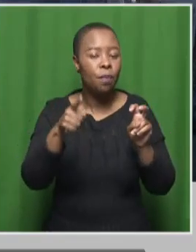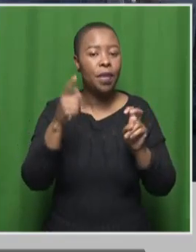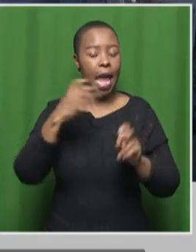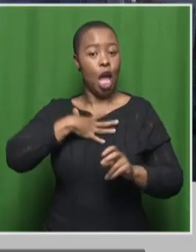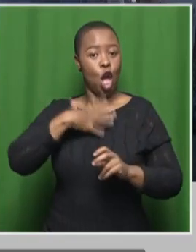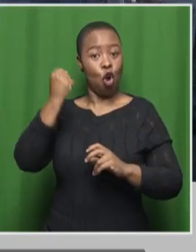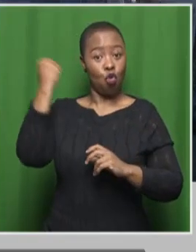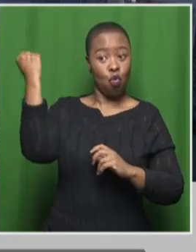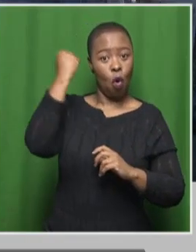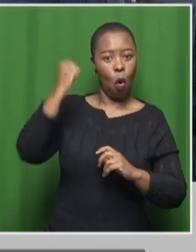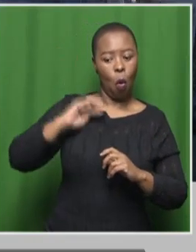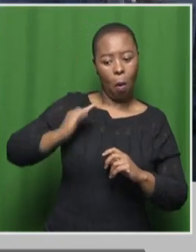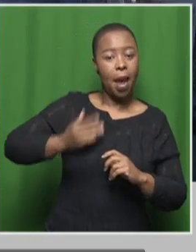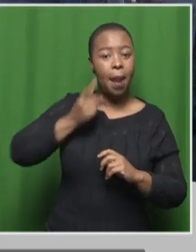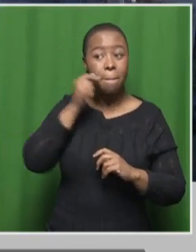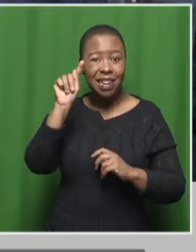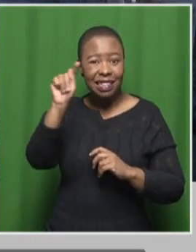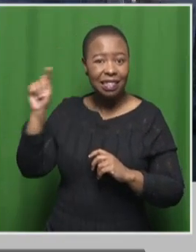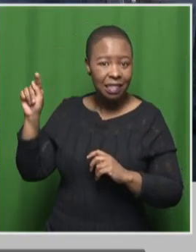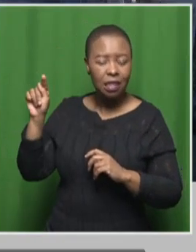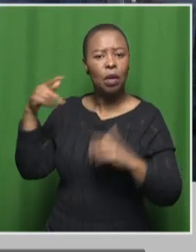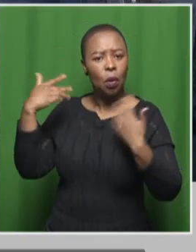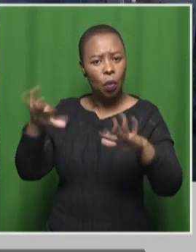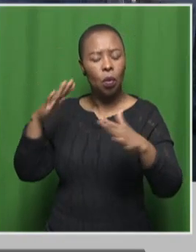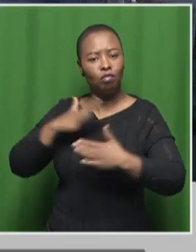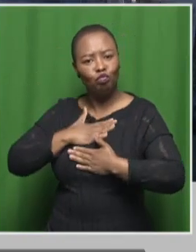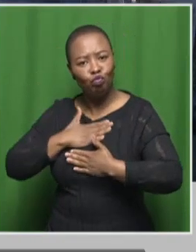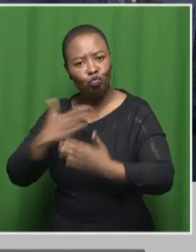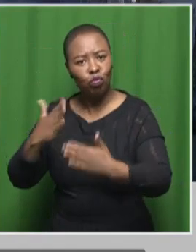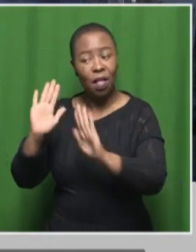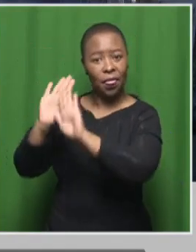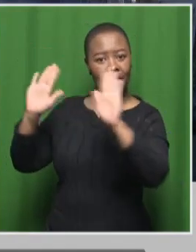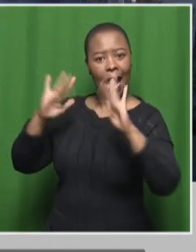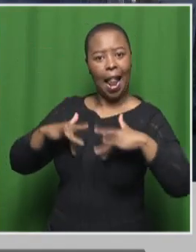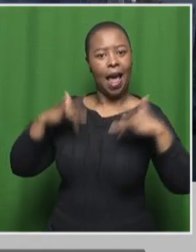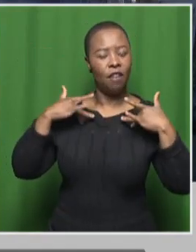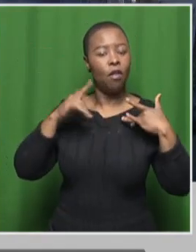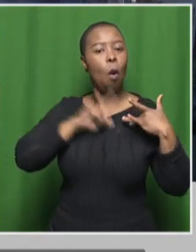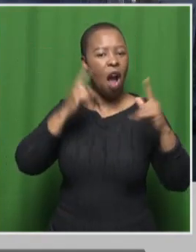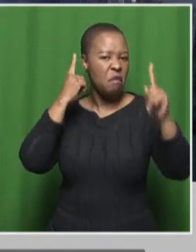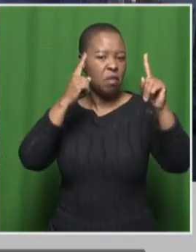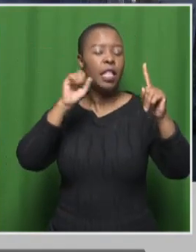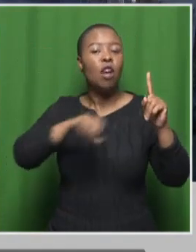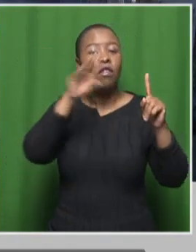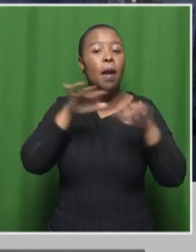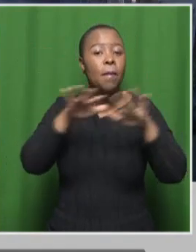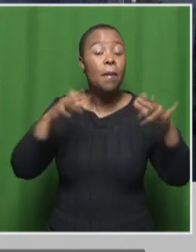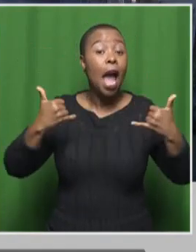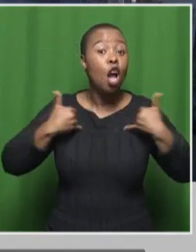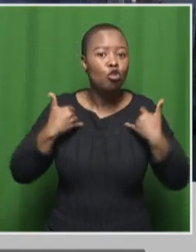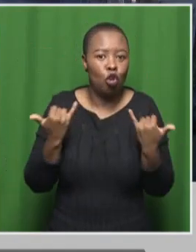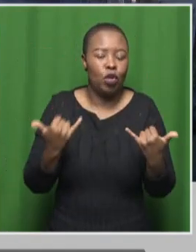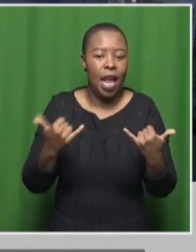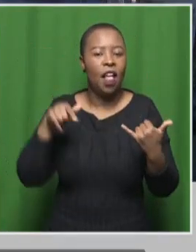and heroines that paid a hefty cost for the freedom that South Africans enjoy today. To elaborate further on these